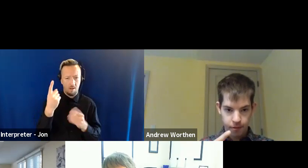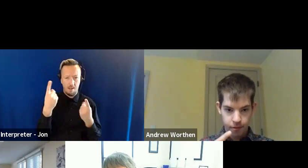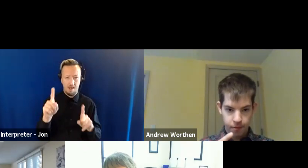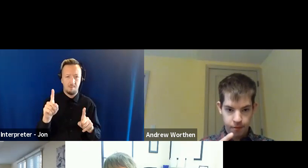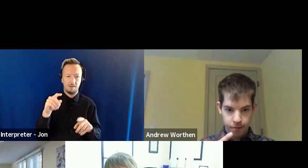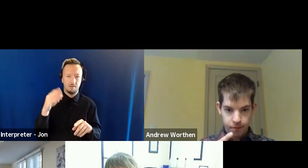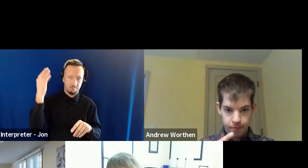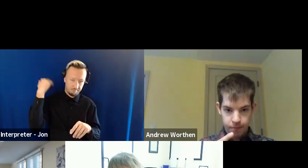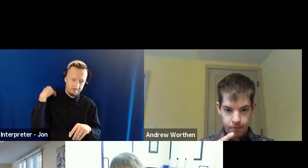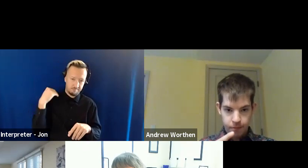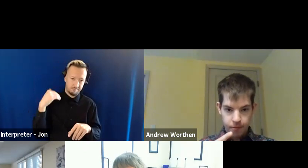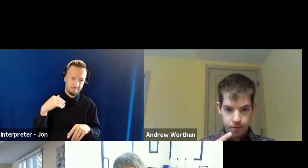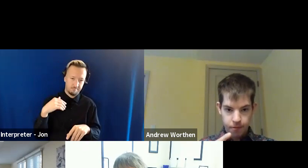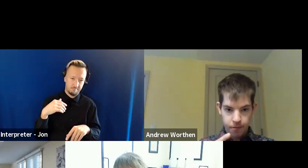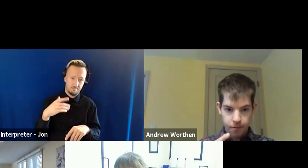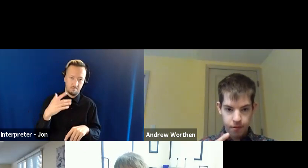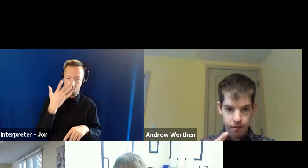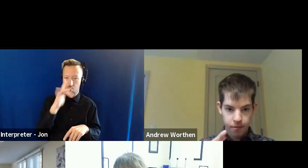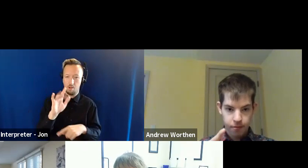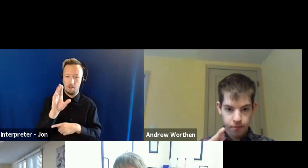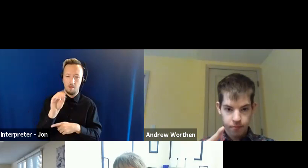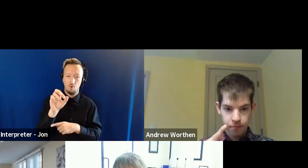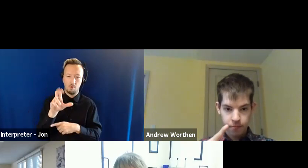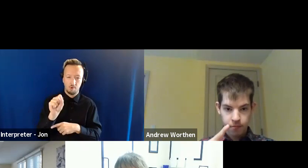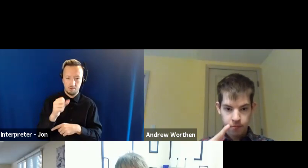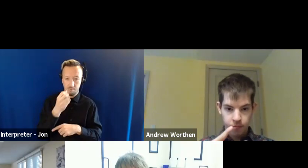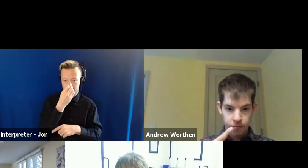the early boomer years.